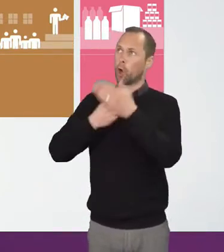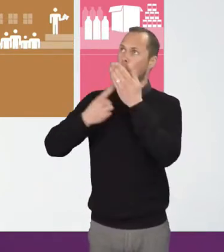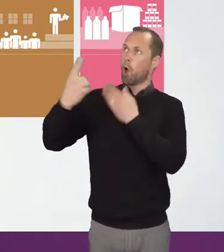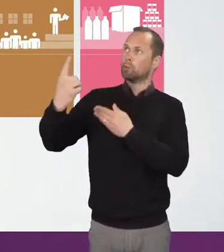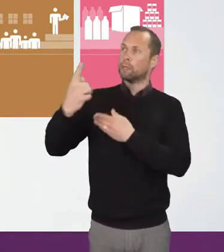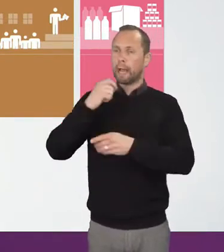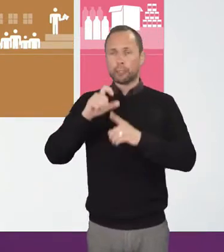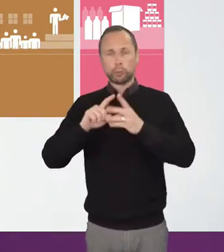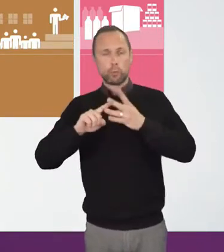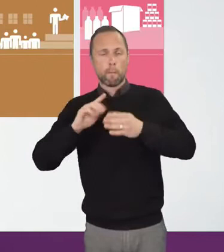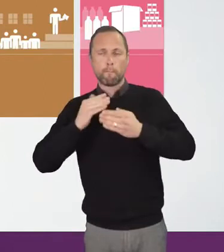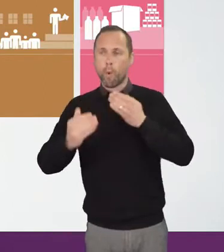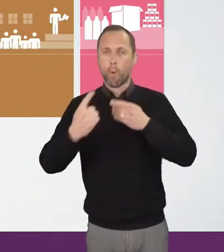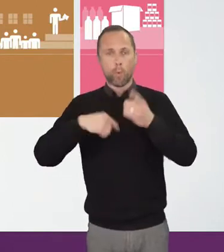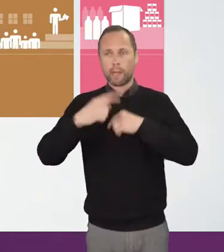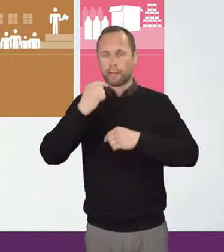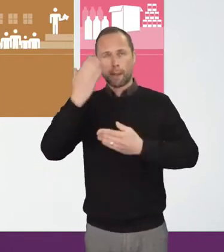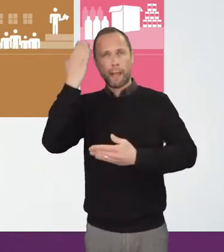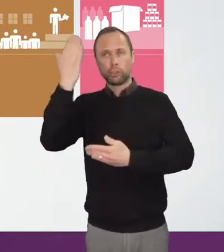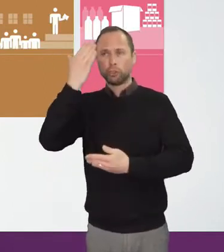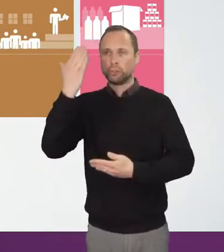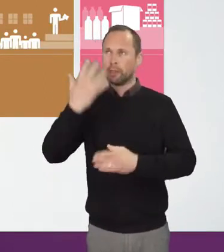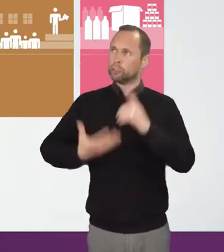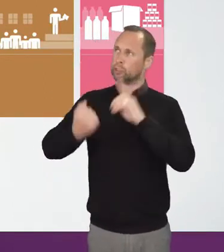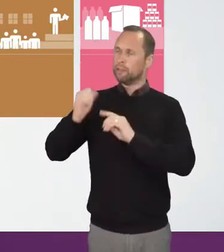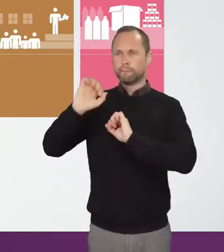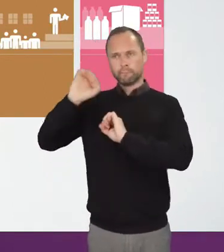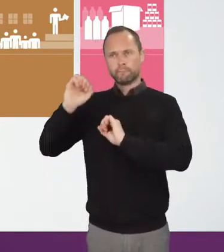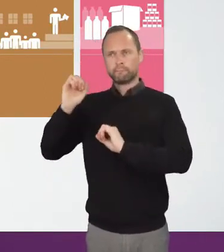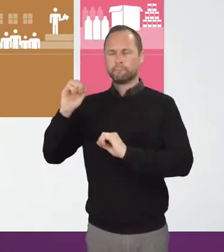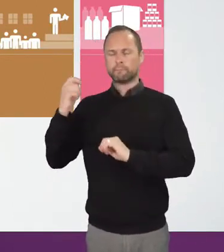we could ever ask or imagine.